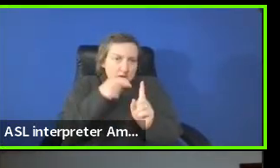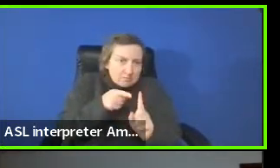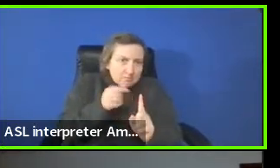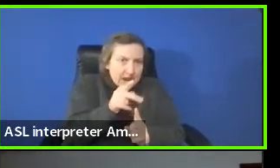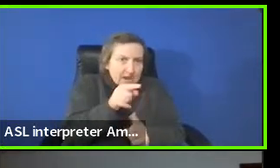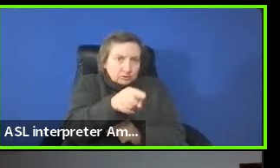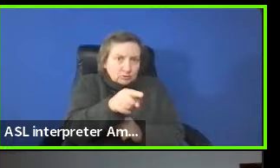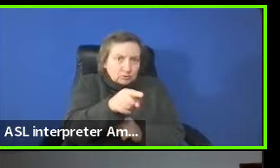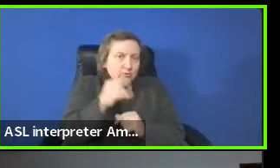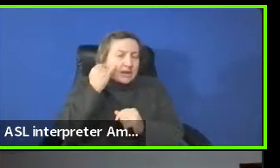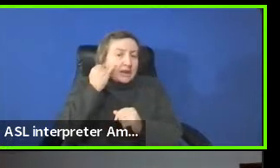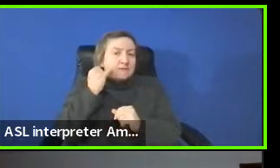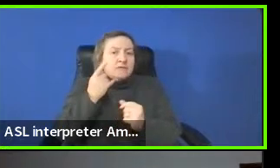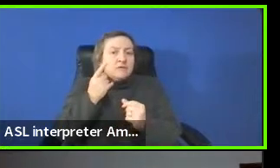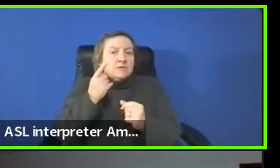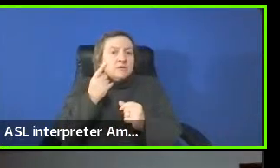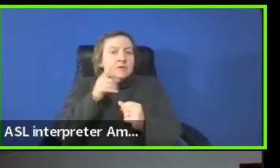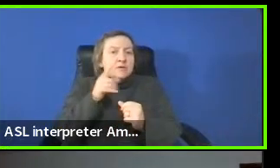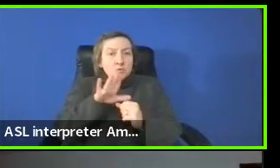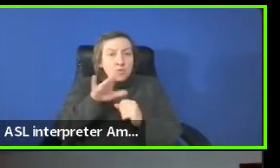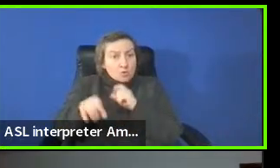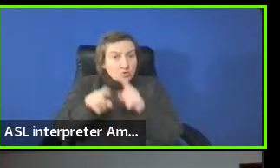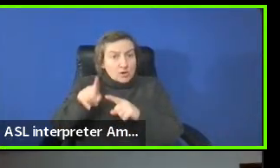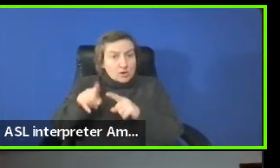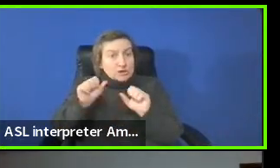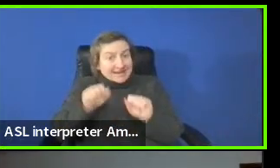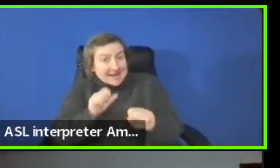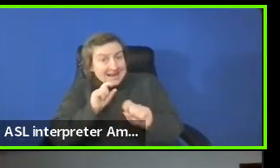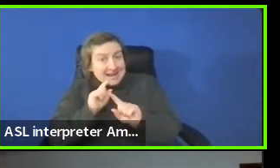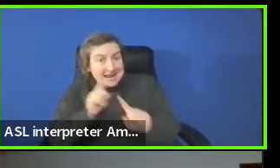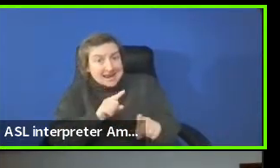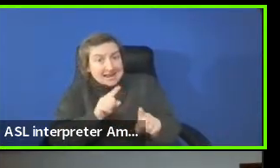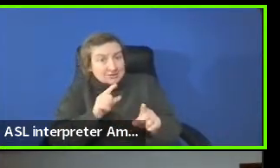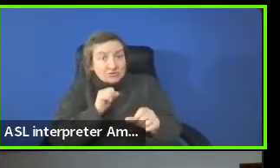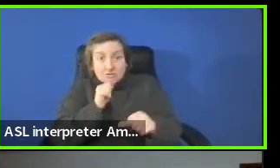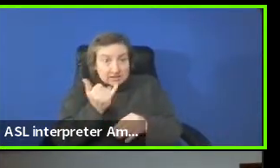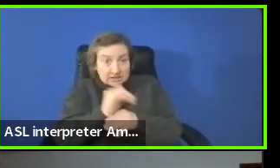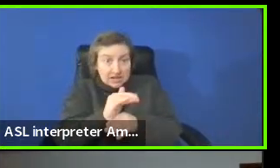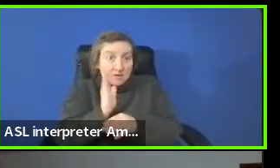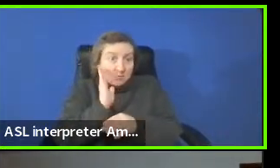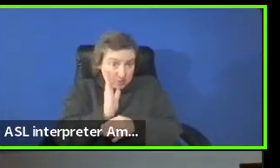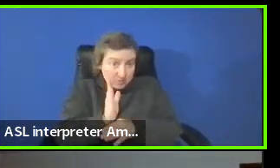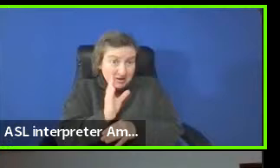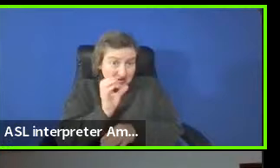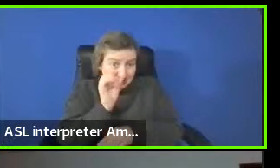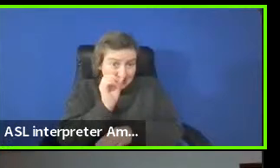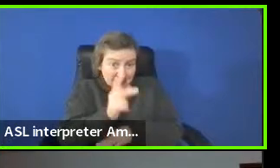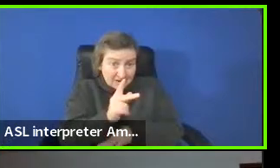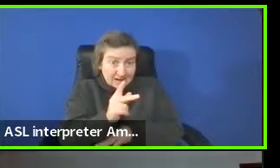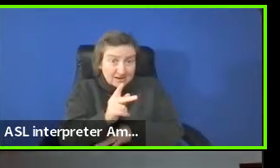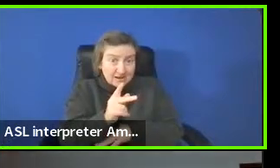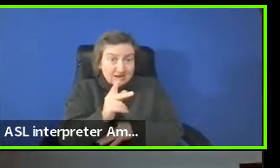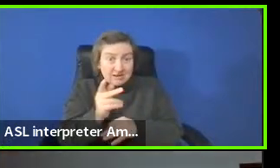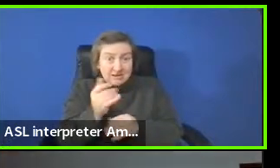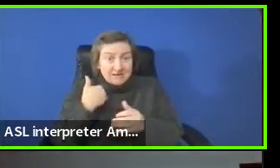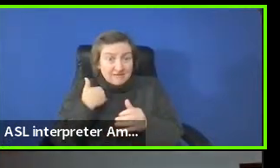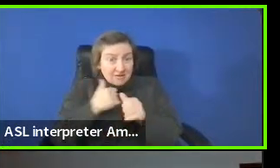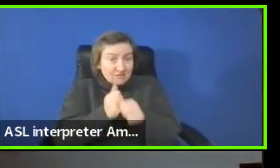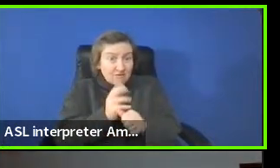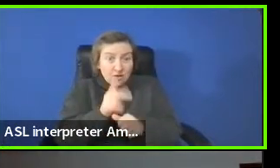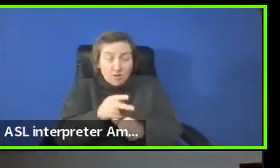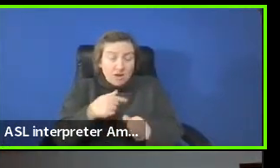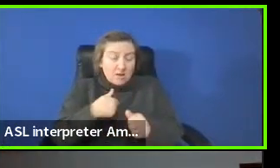the questions that you asked can be answered tonight. They will be. Is that okay? Or would you, if you have a follow-up, that I